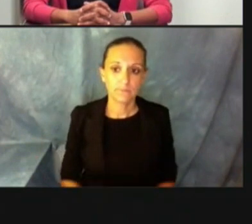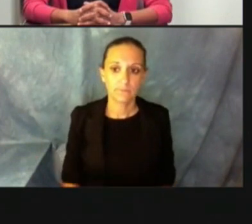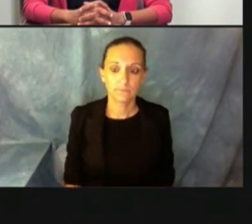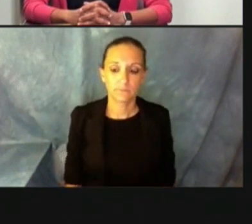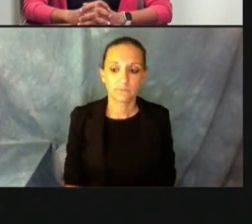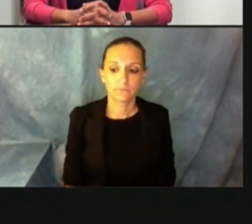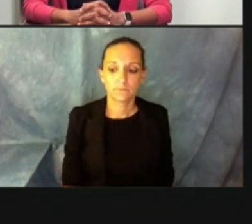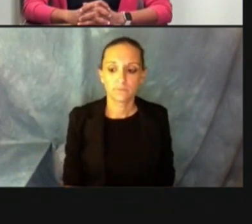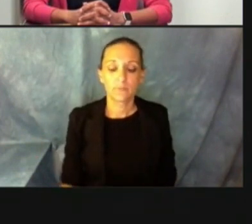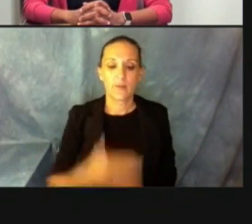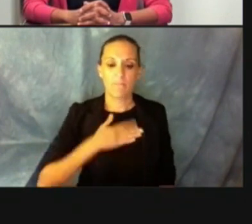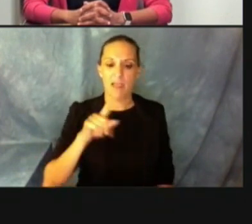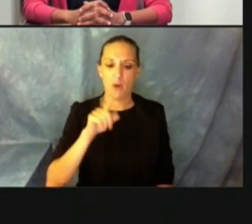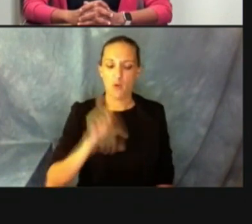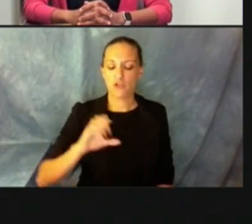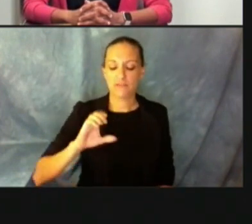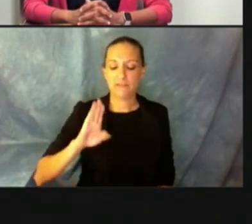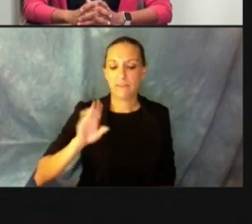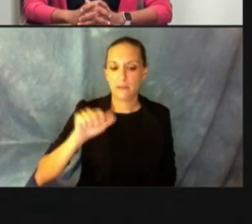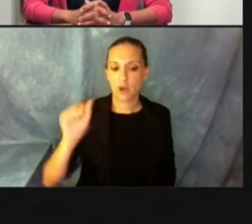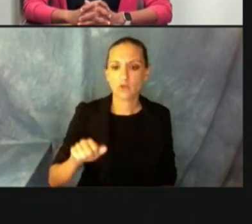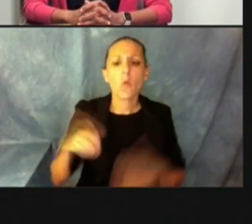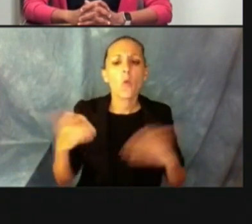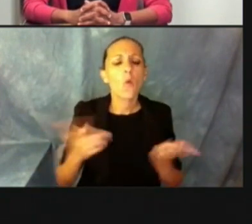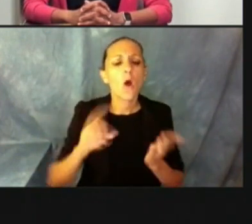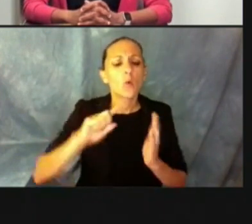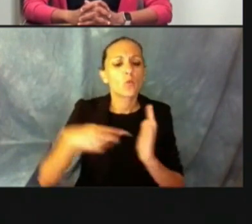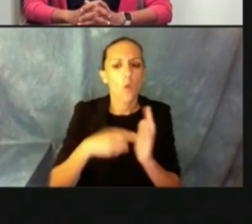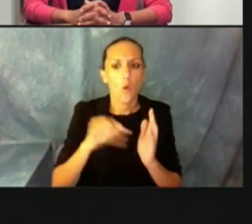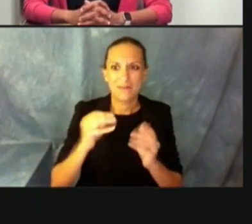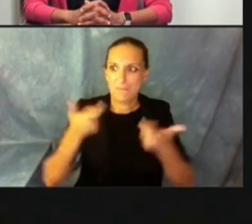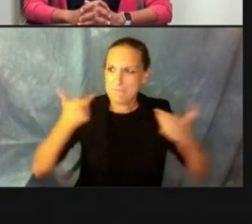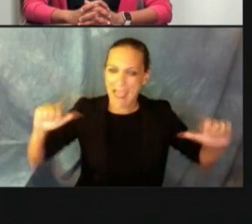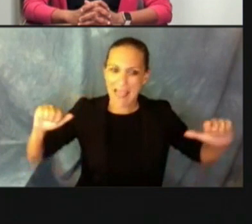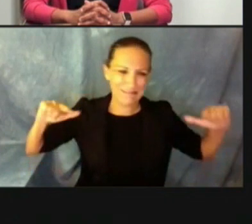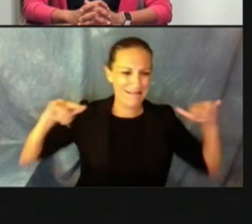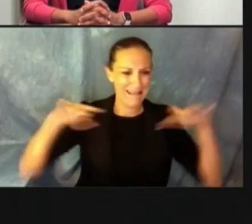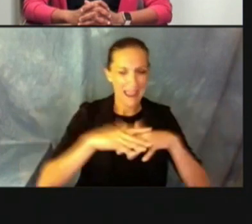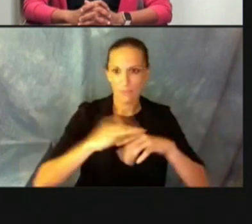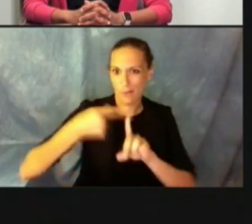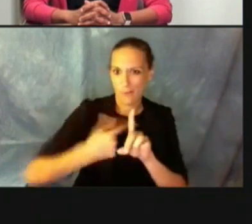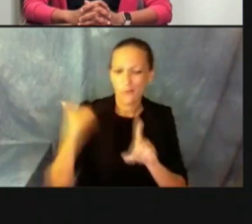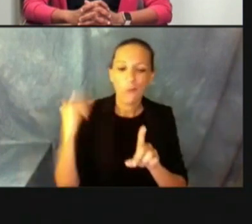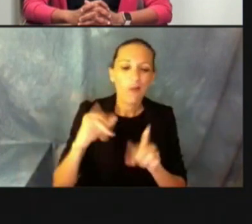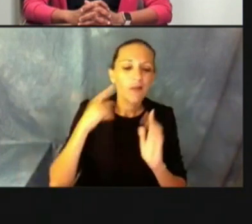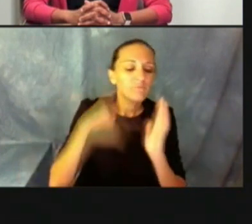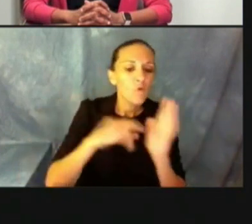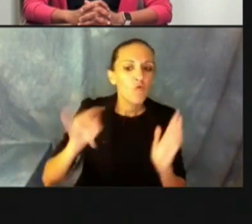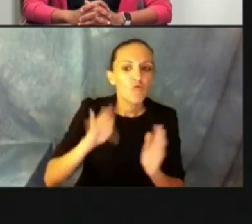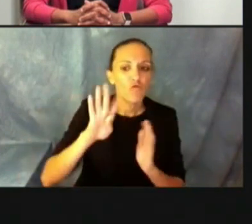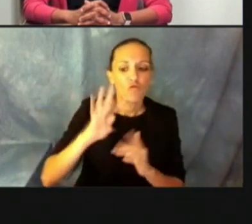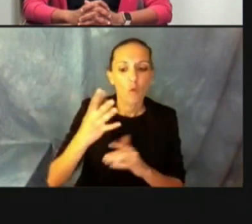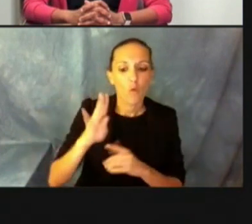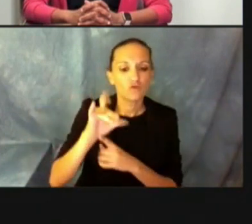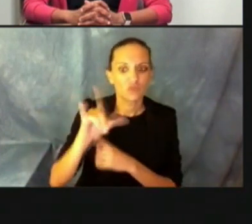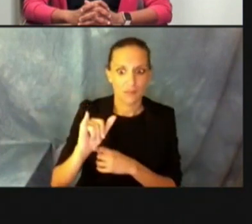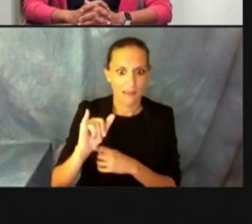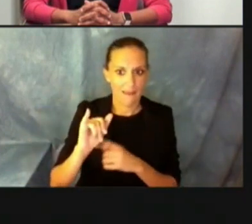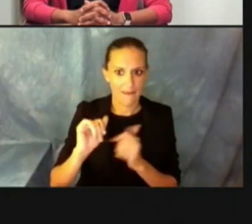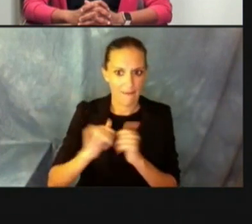My question, CBS Austin, what role did mass gatherings a month ago, like the 4th of July, play into the current surge?